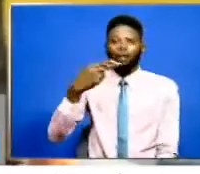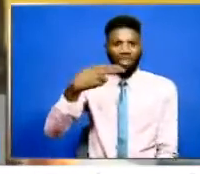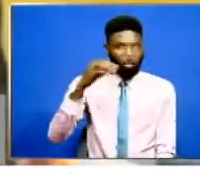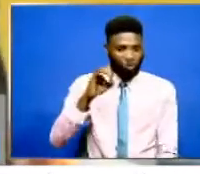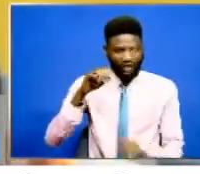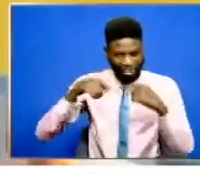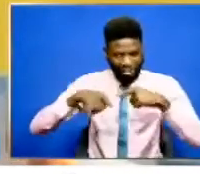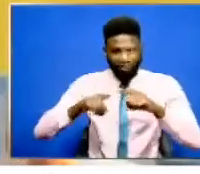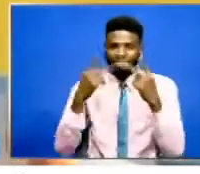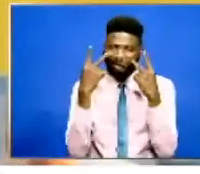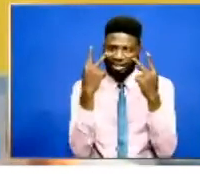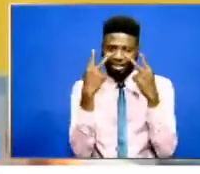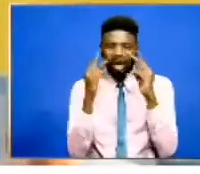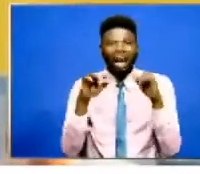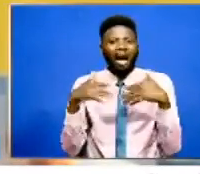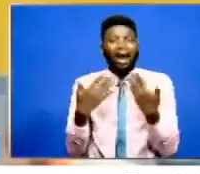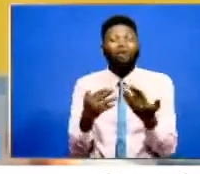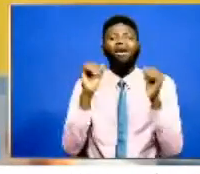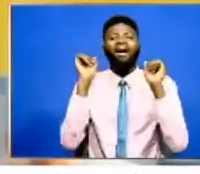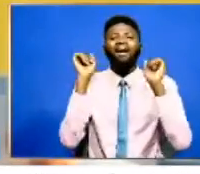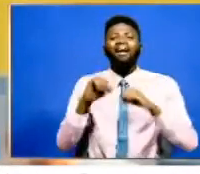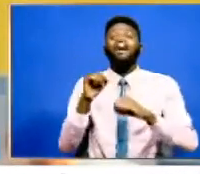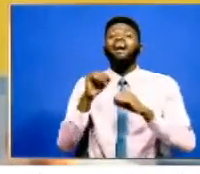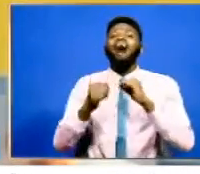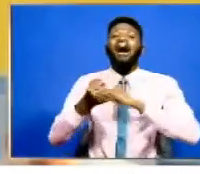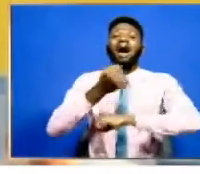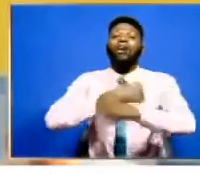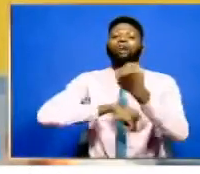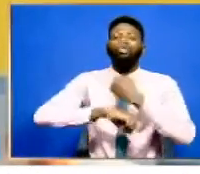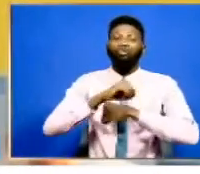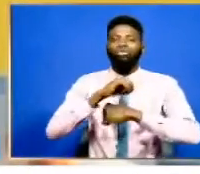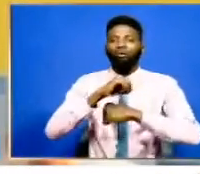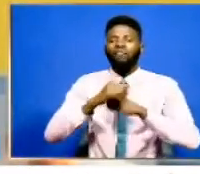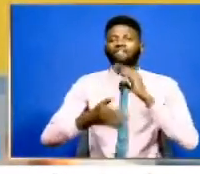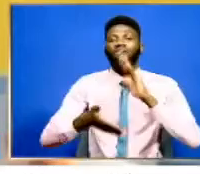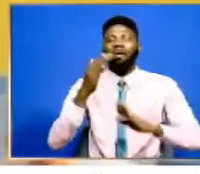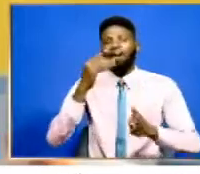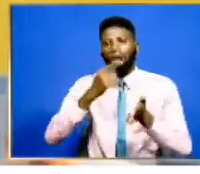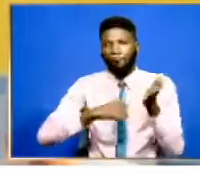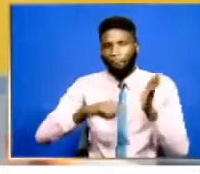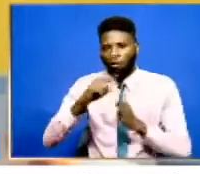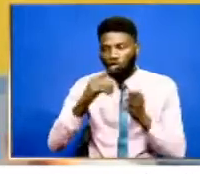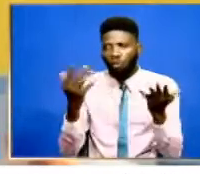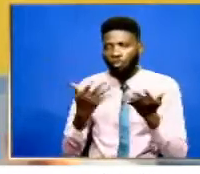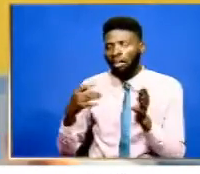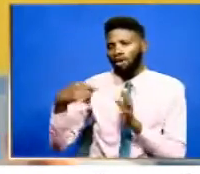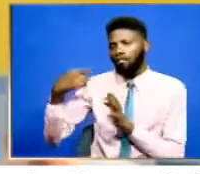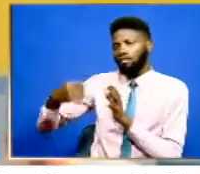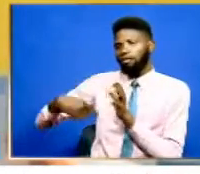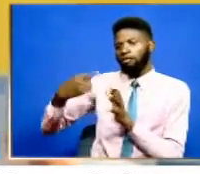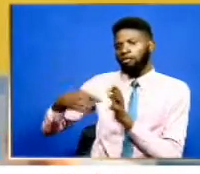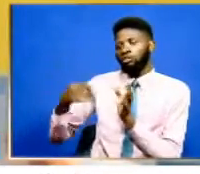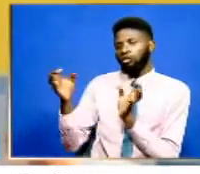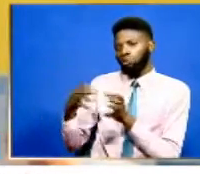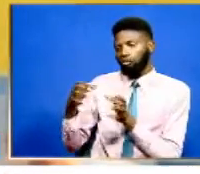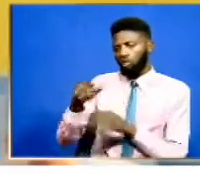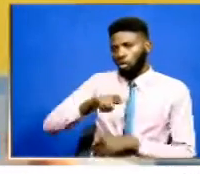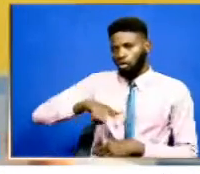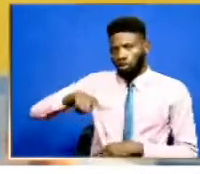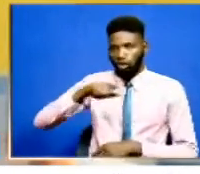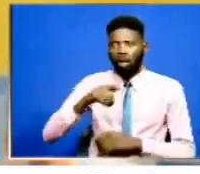the issue of fast-tracking, where local manufacturers can be assisted and where local manufacturers can be